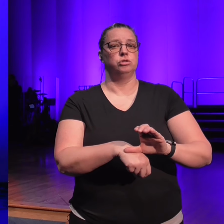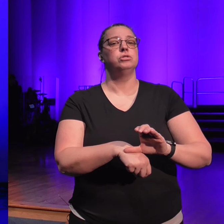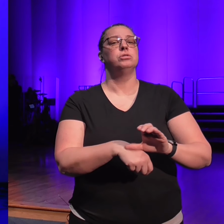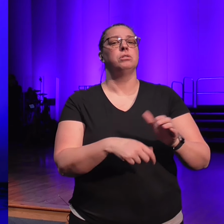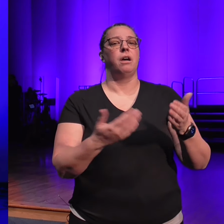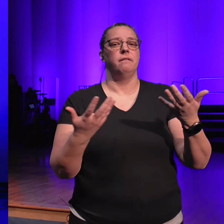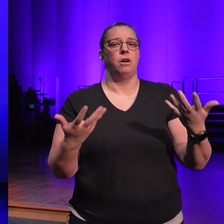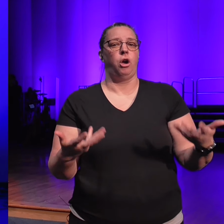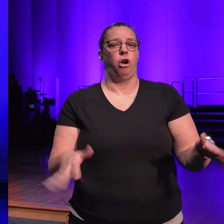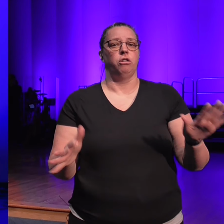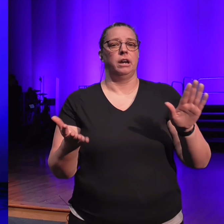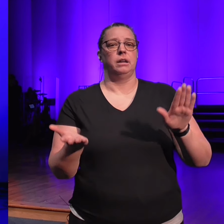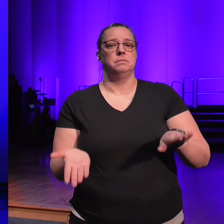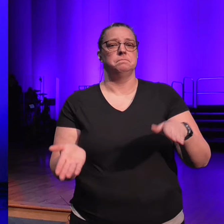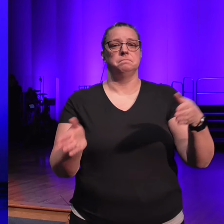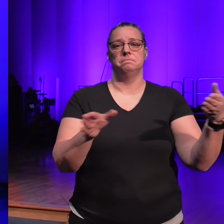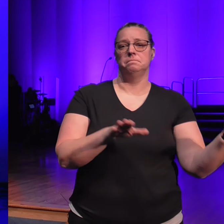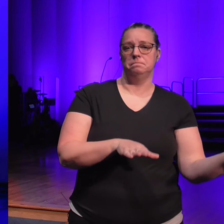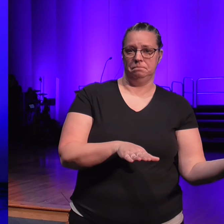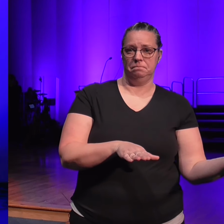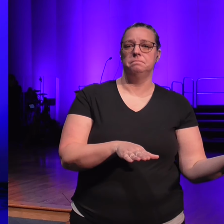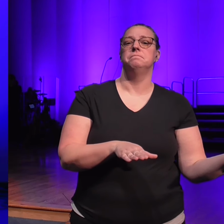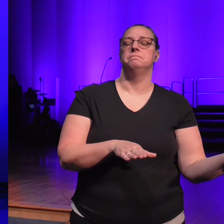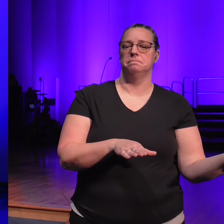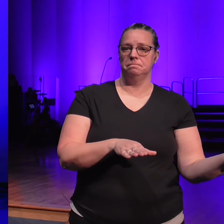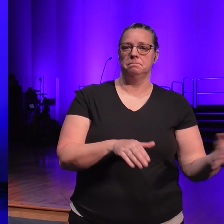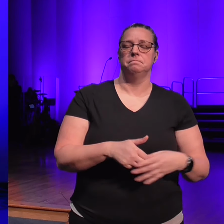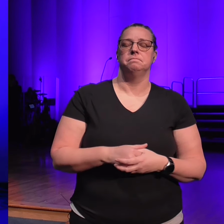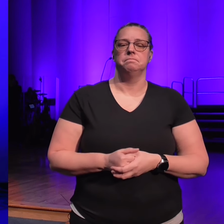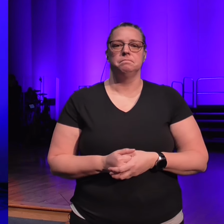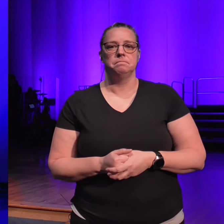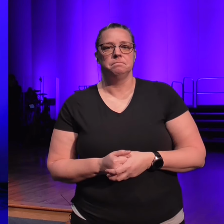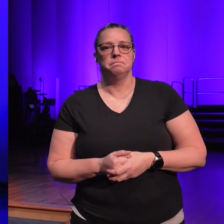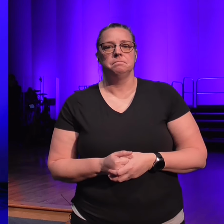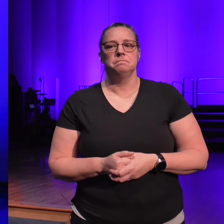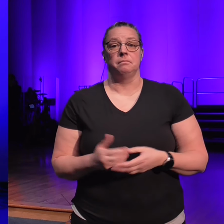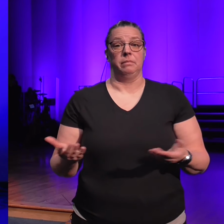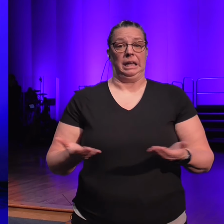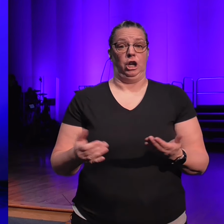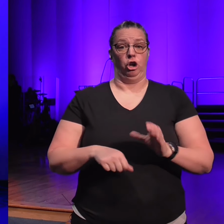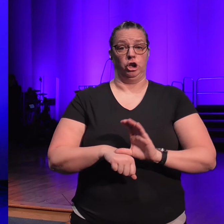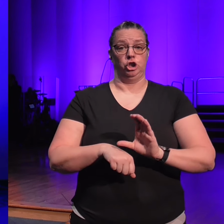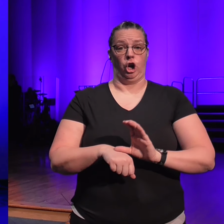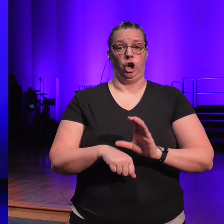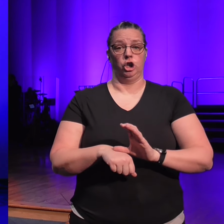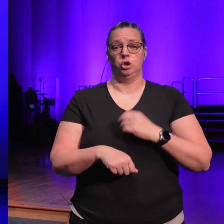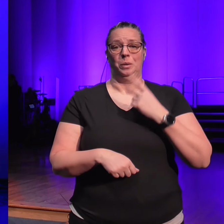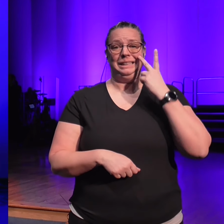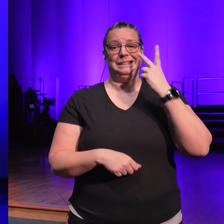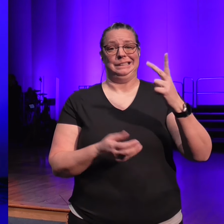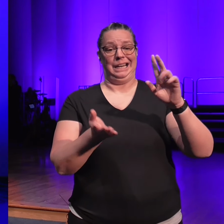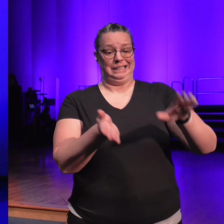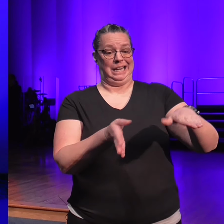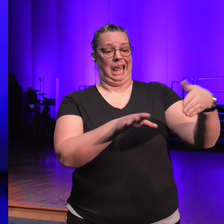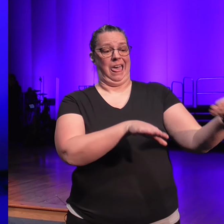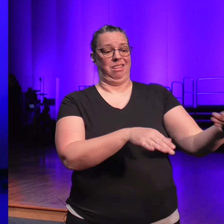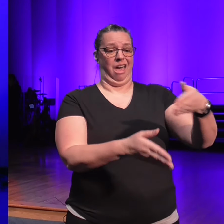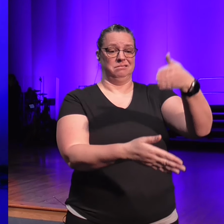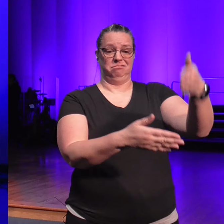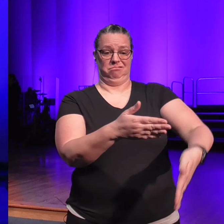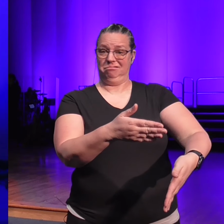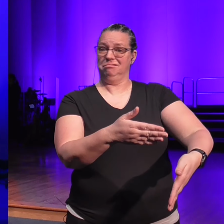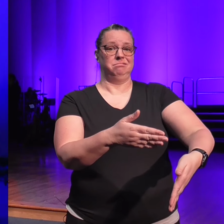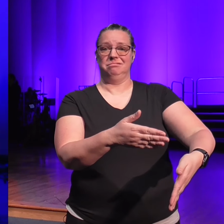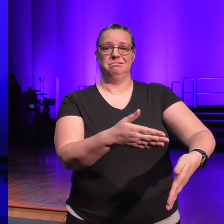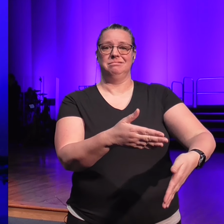have moved into that greater dimension of life. Here in this church, we do not see death as an ending,